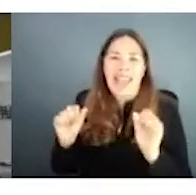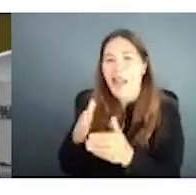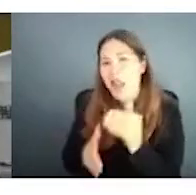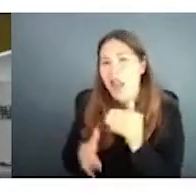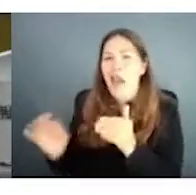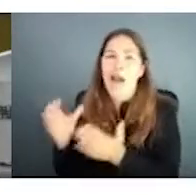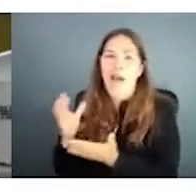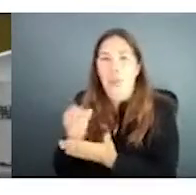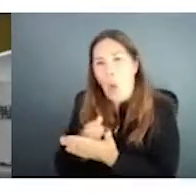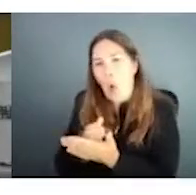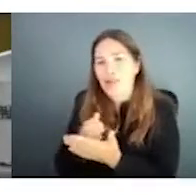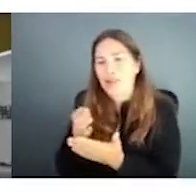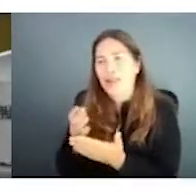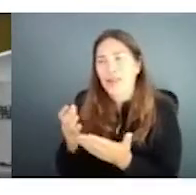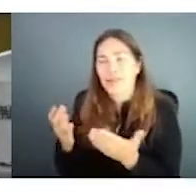course